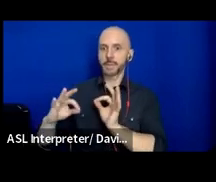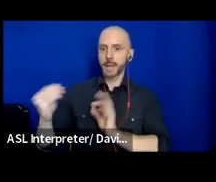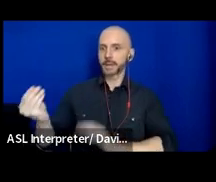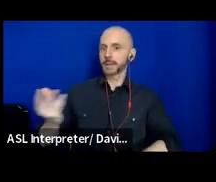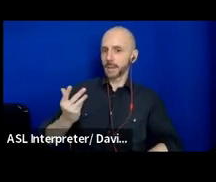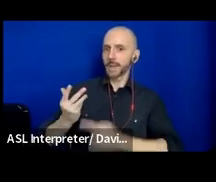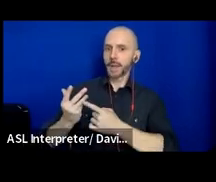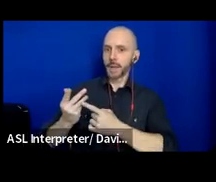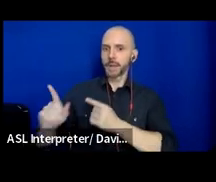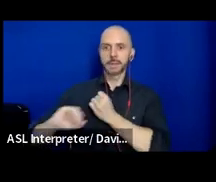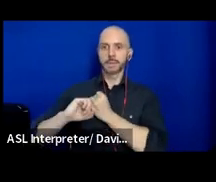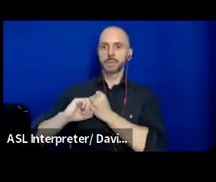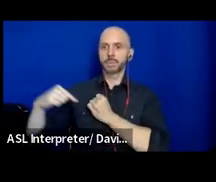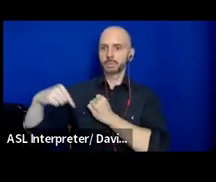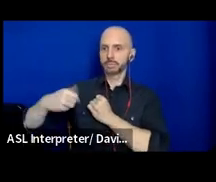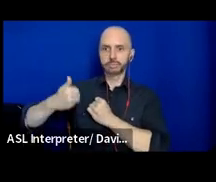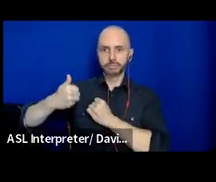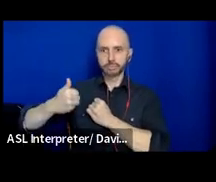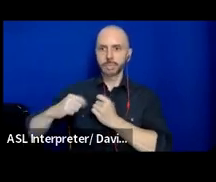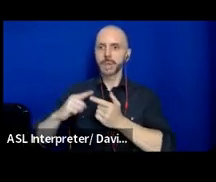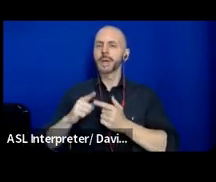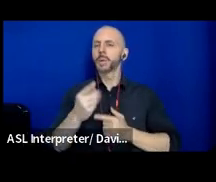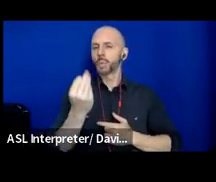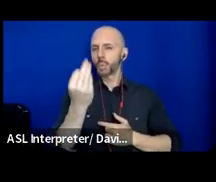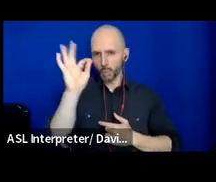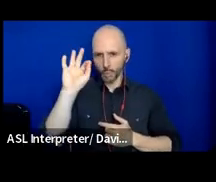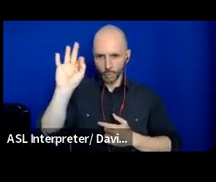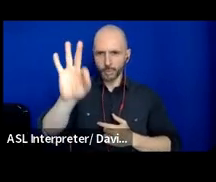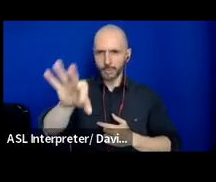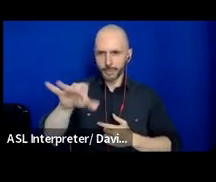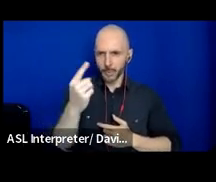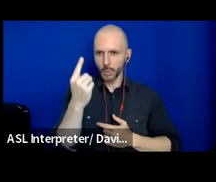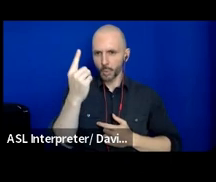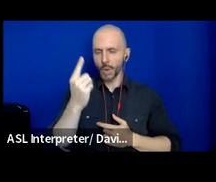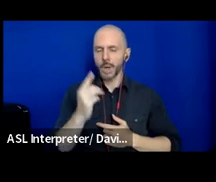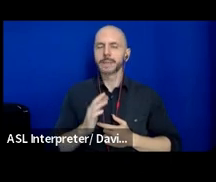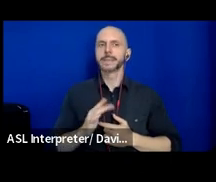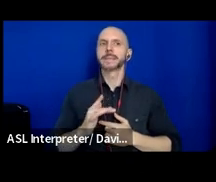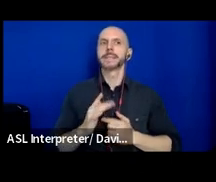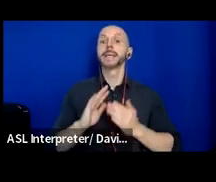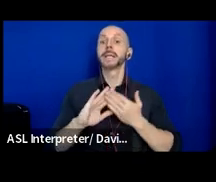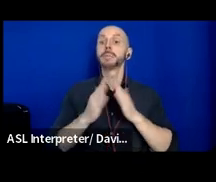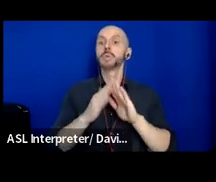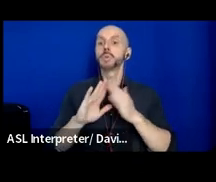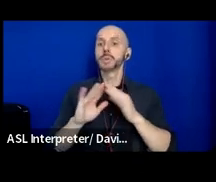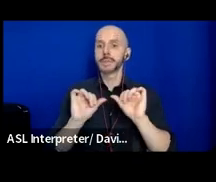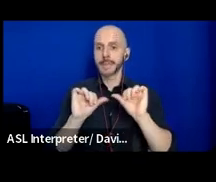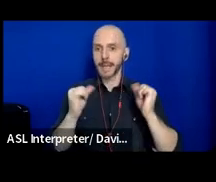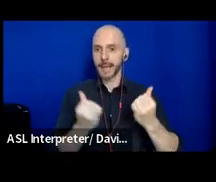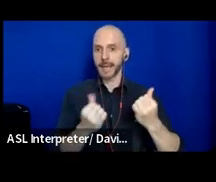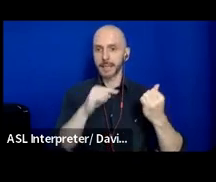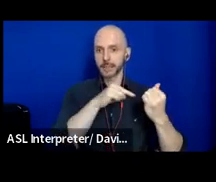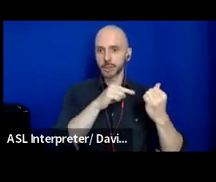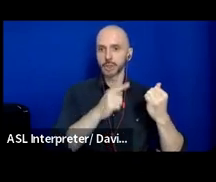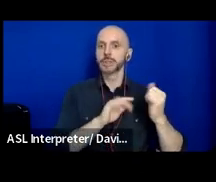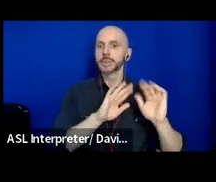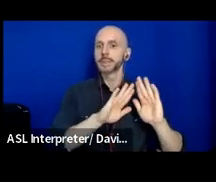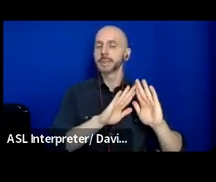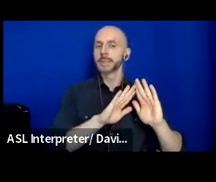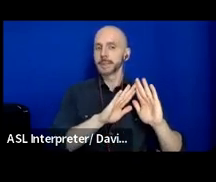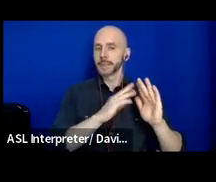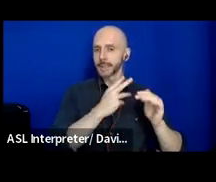with a community services agency. They've got a dynamic between the union and leadership, so labor